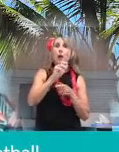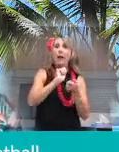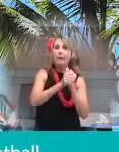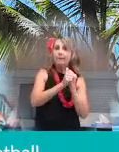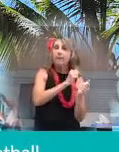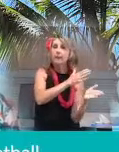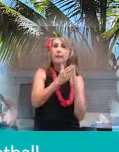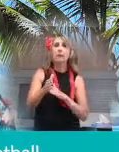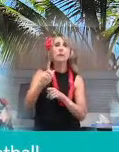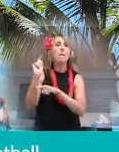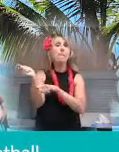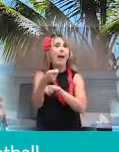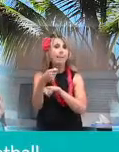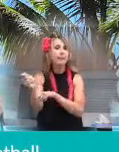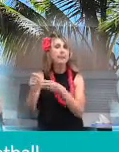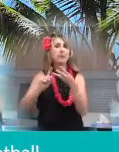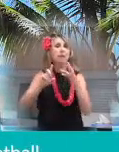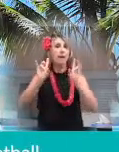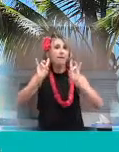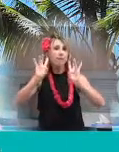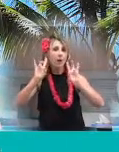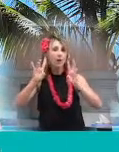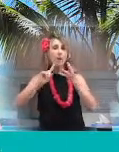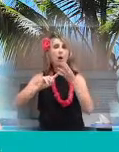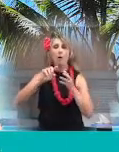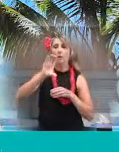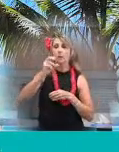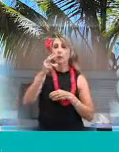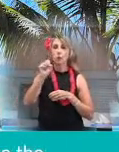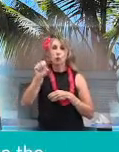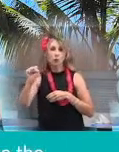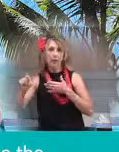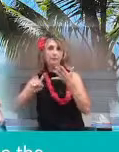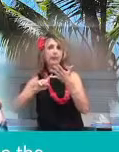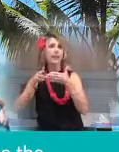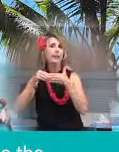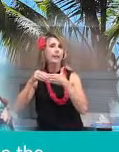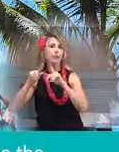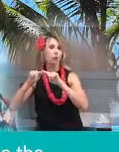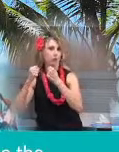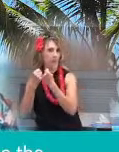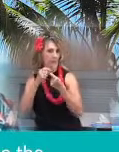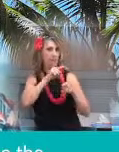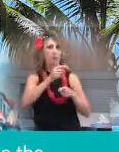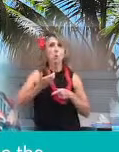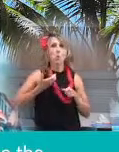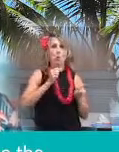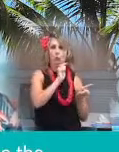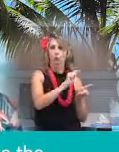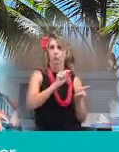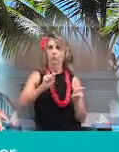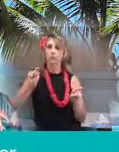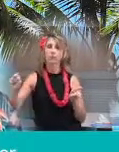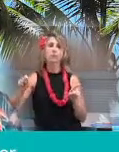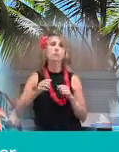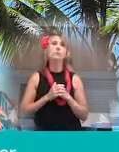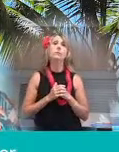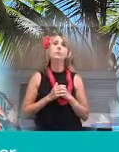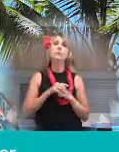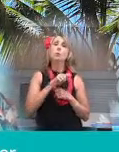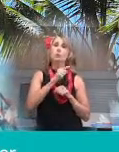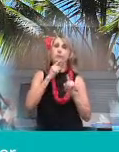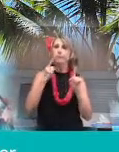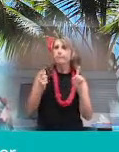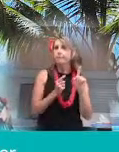badminton, volleyball, chess, basketball, and intermediate leadership teams. She continually strives to be the best